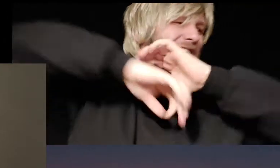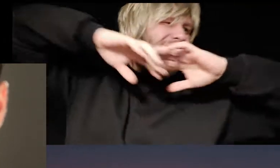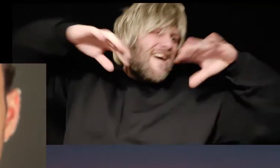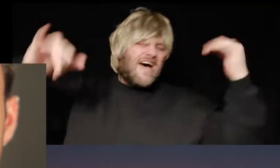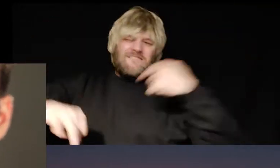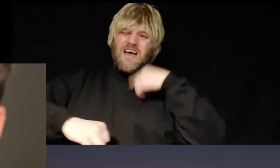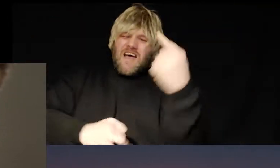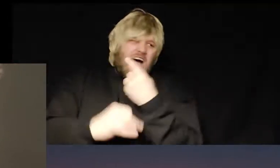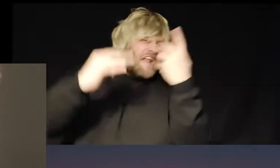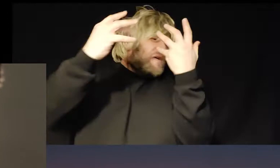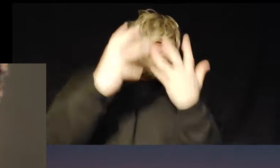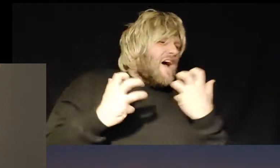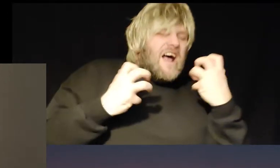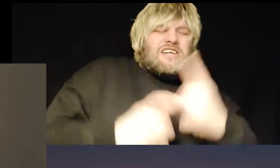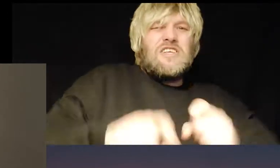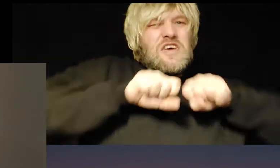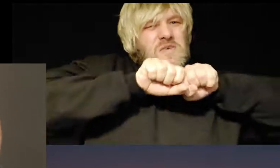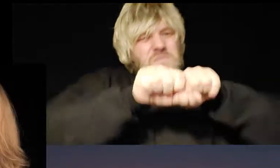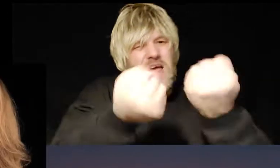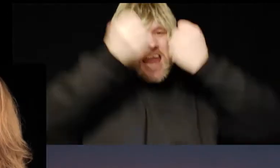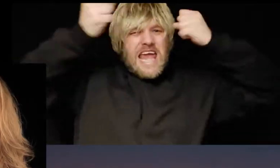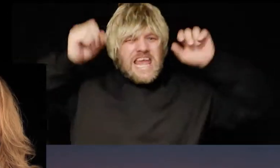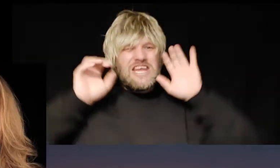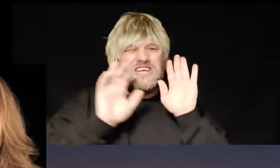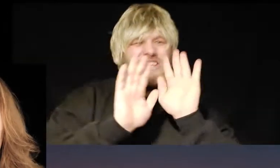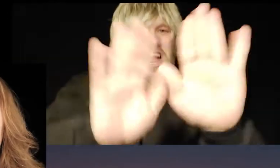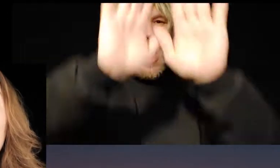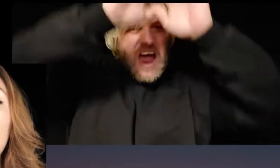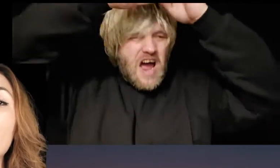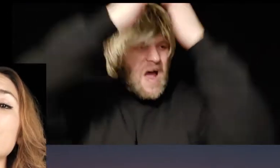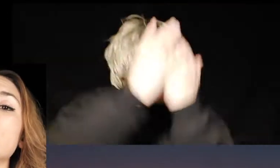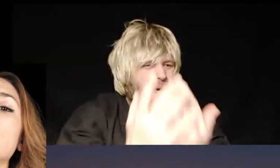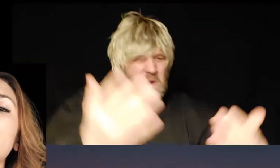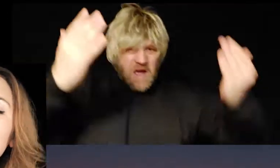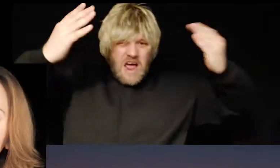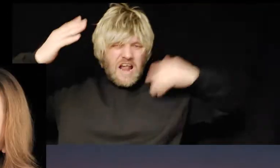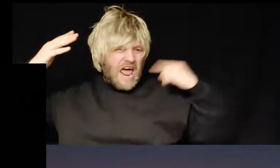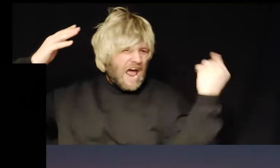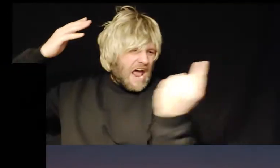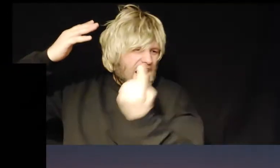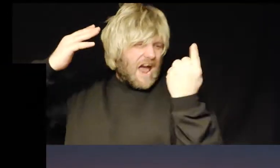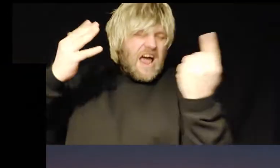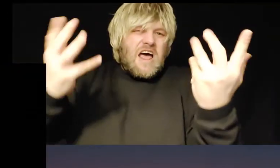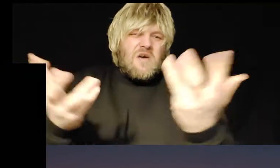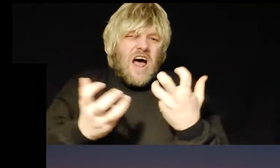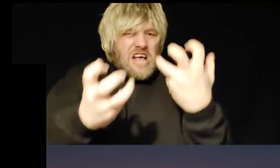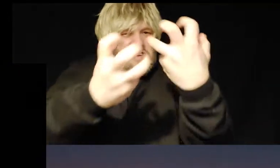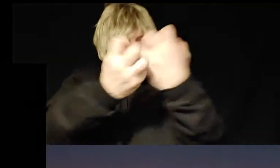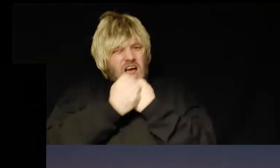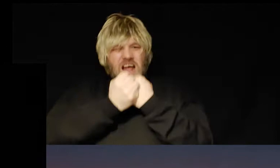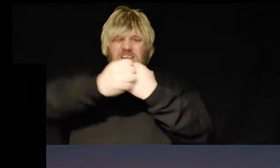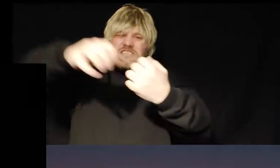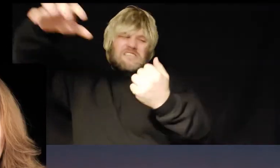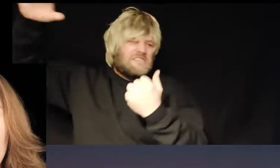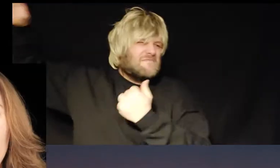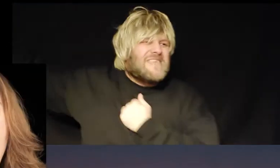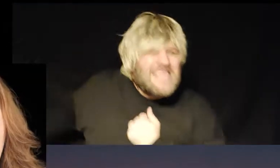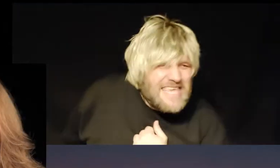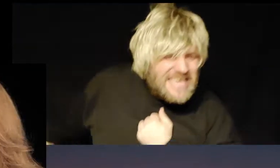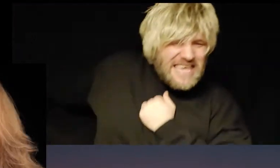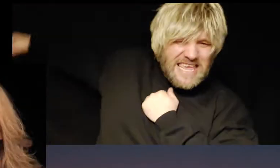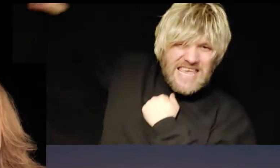love All I wanted was to break your walls, all you ever did was